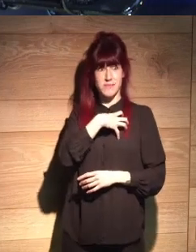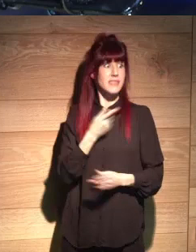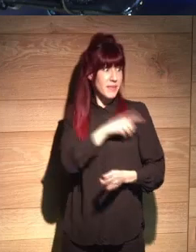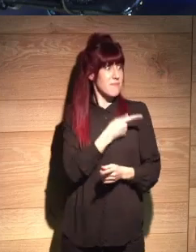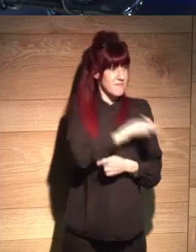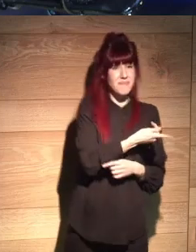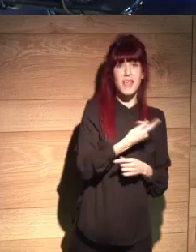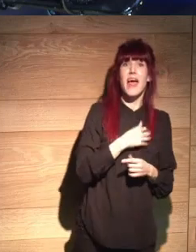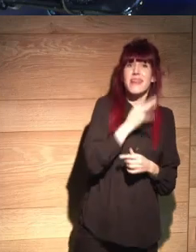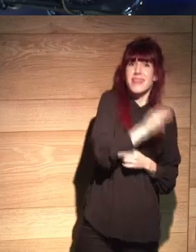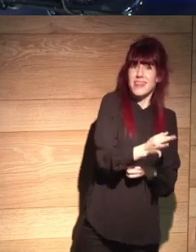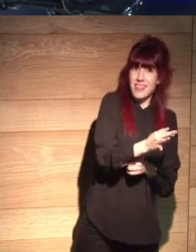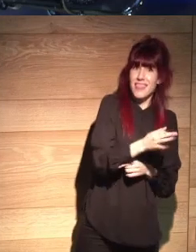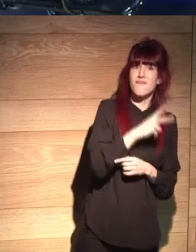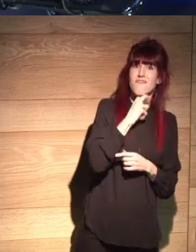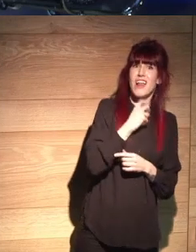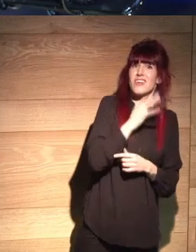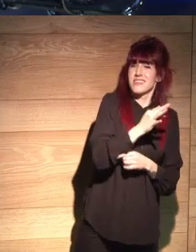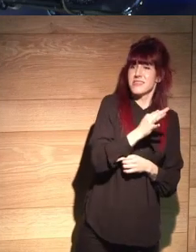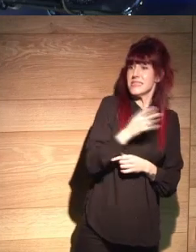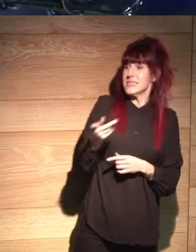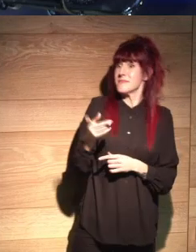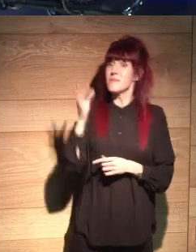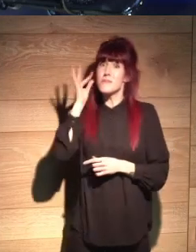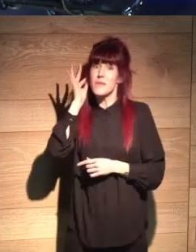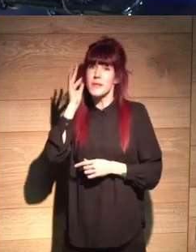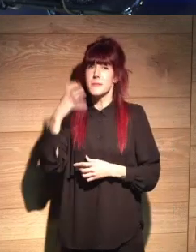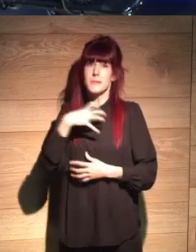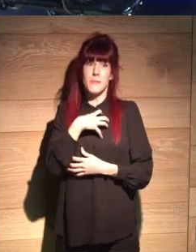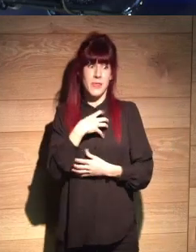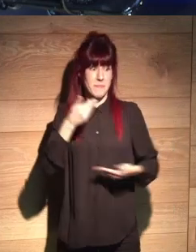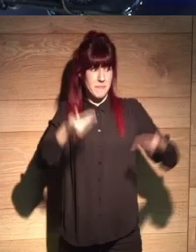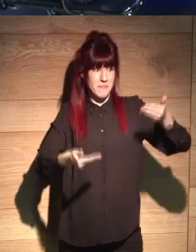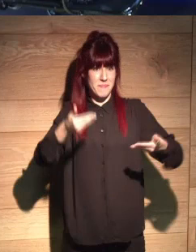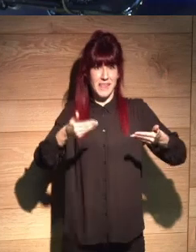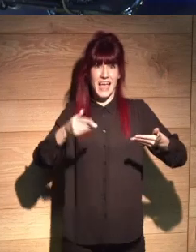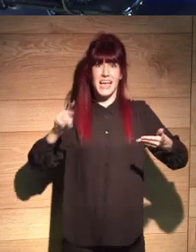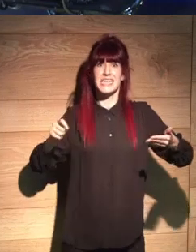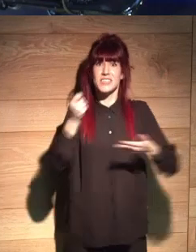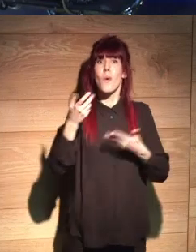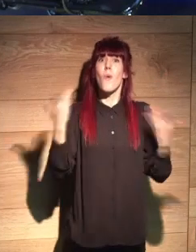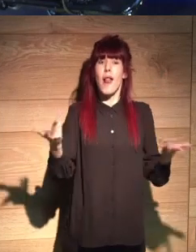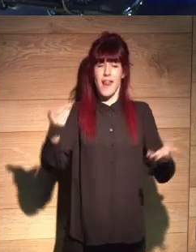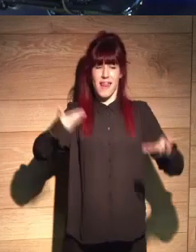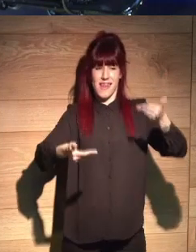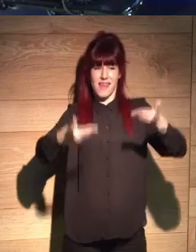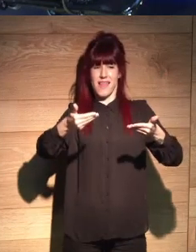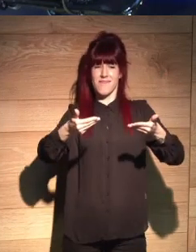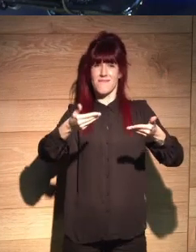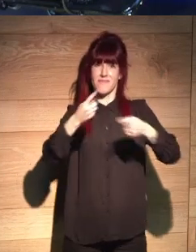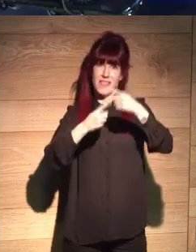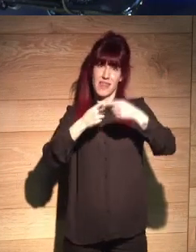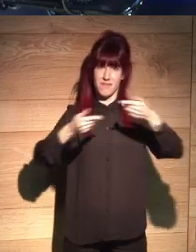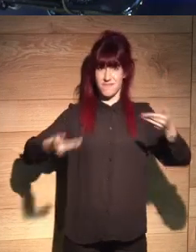vice versa. The man gives a value added that generally the woman can't give. So the key of the success is to have that parity.